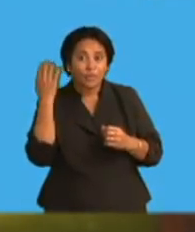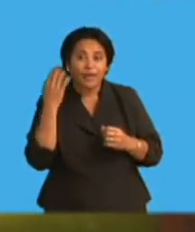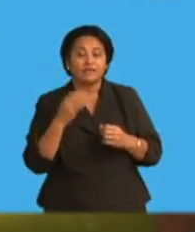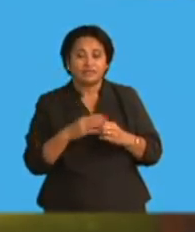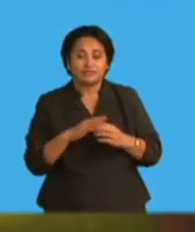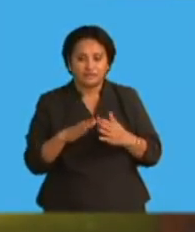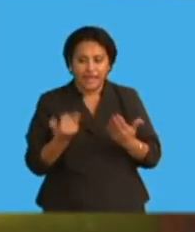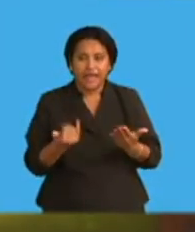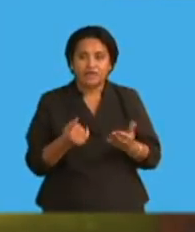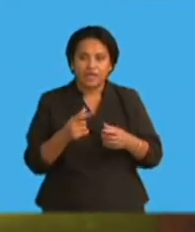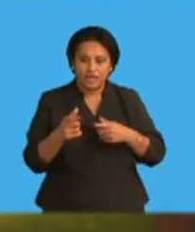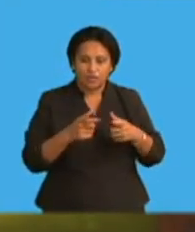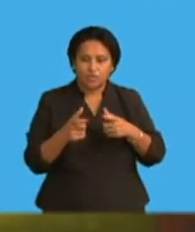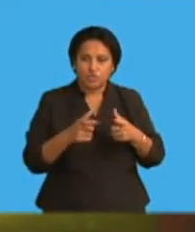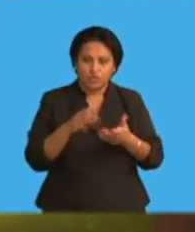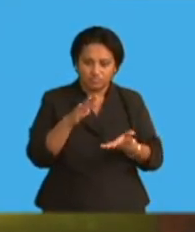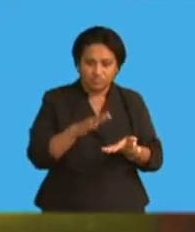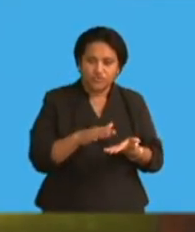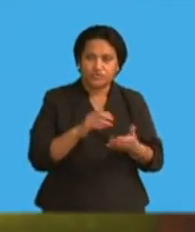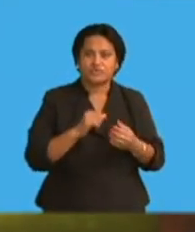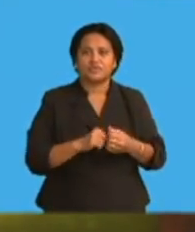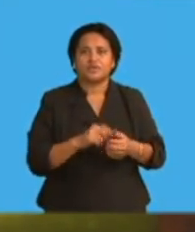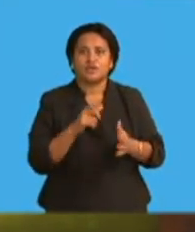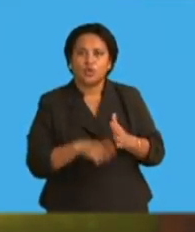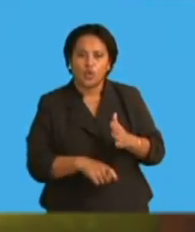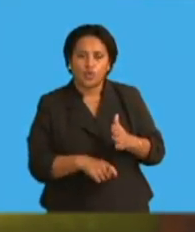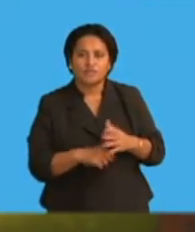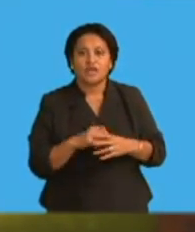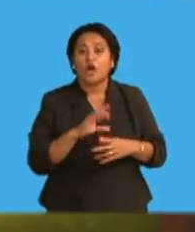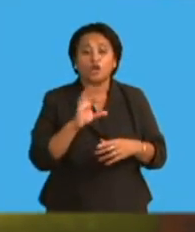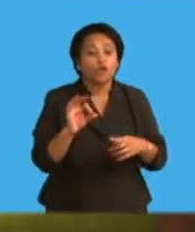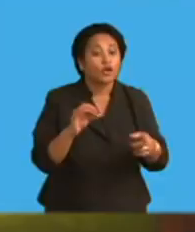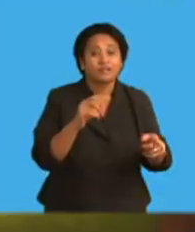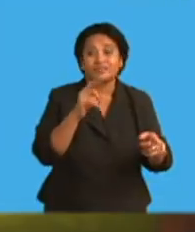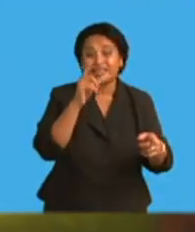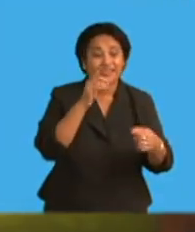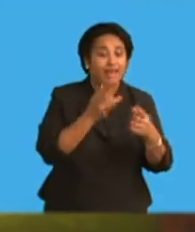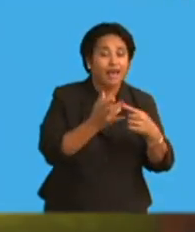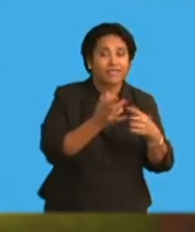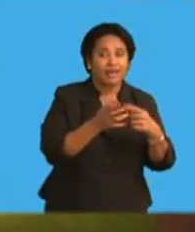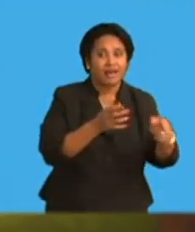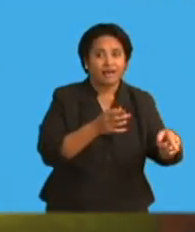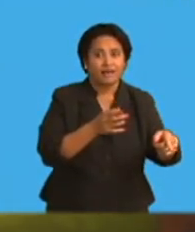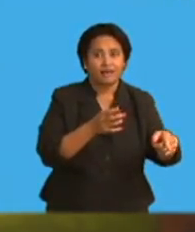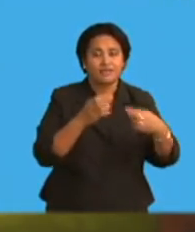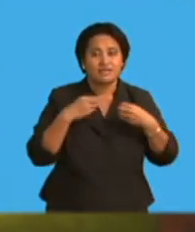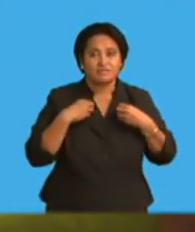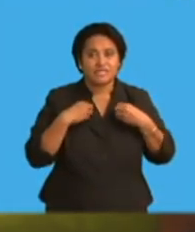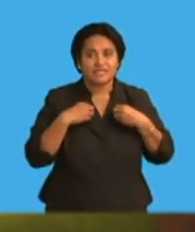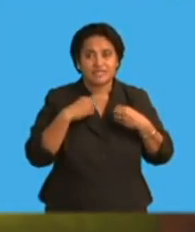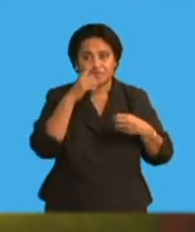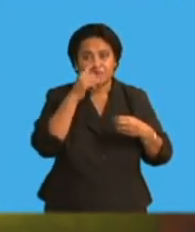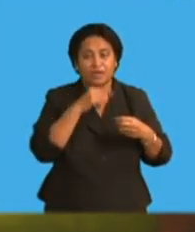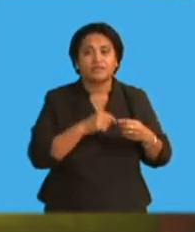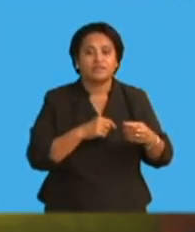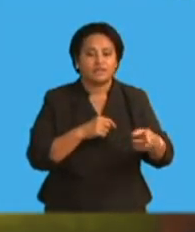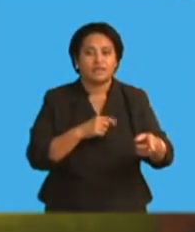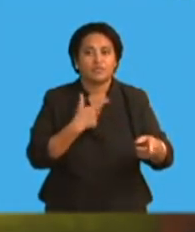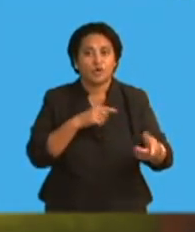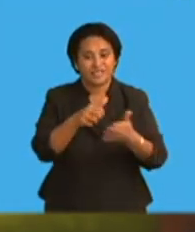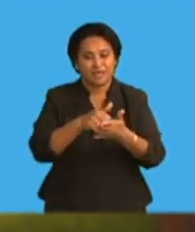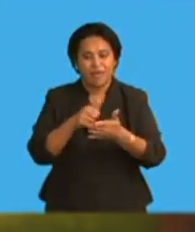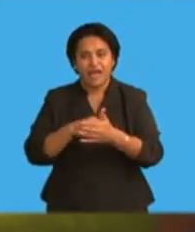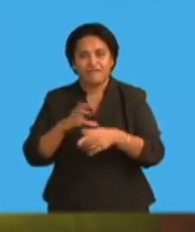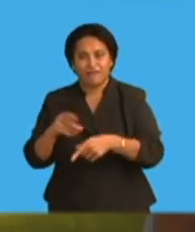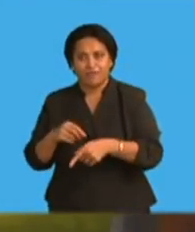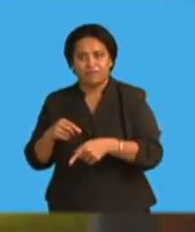suppliers of food products. Not the retailers. Retailers are simply buying from them. But we are working with these people. So, Madam Speaker, there is a political will, administrative